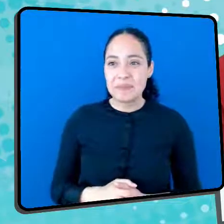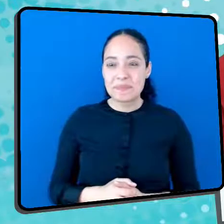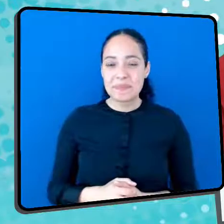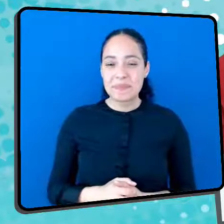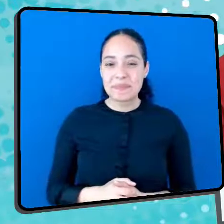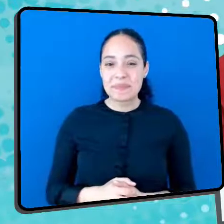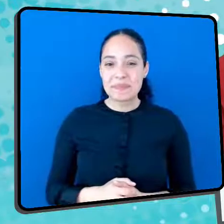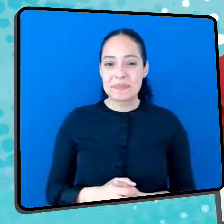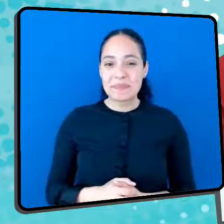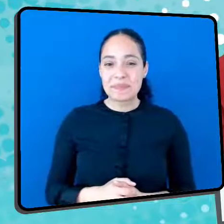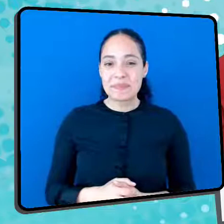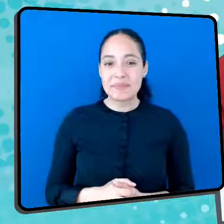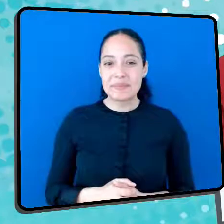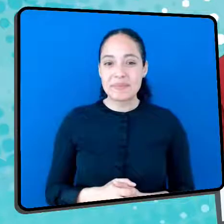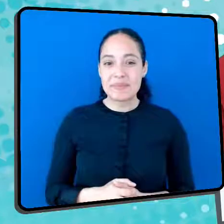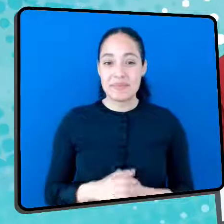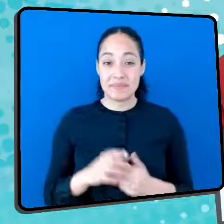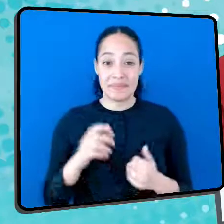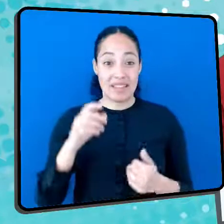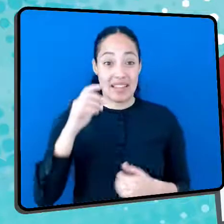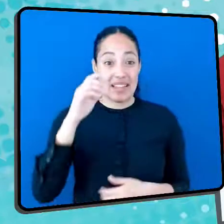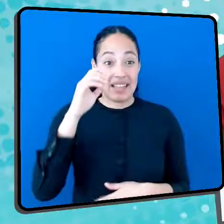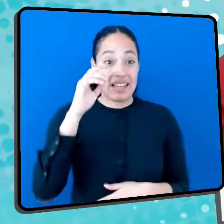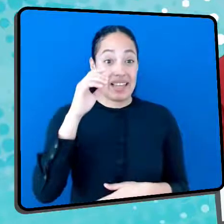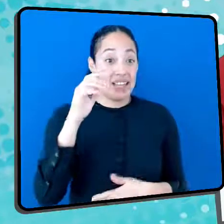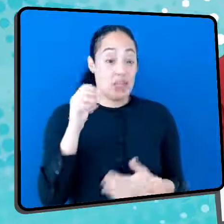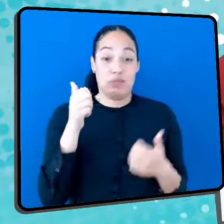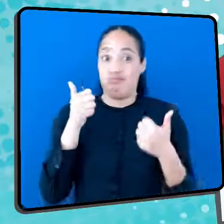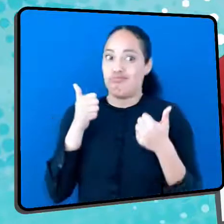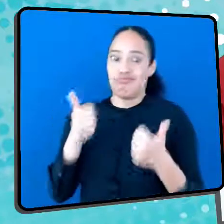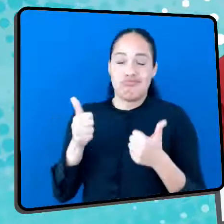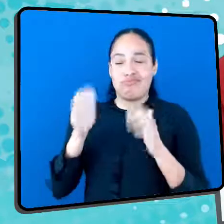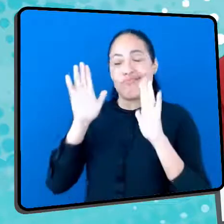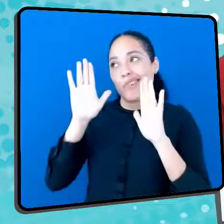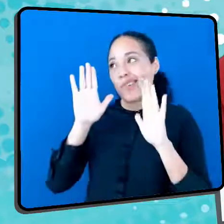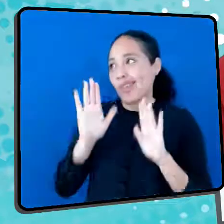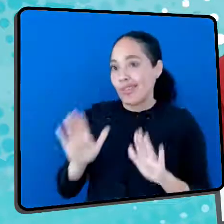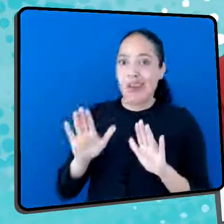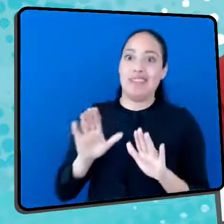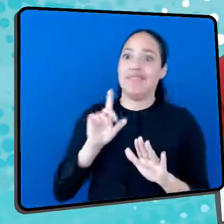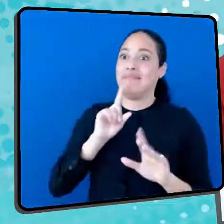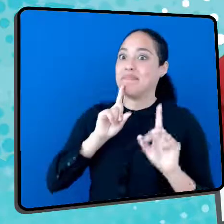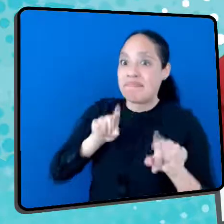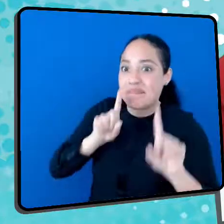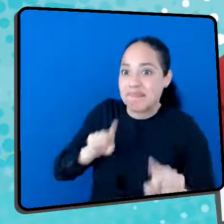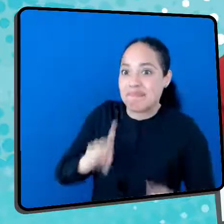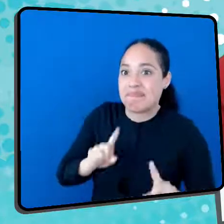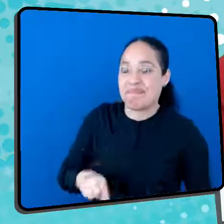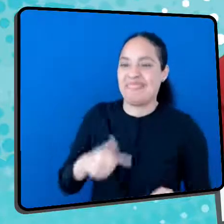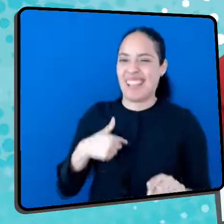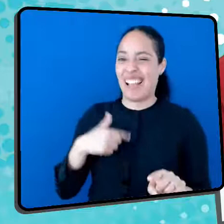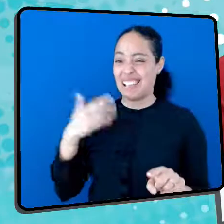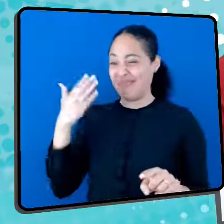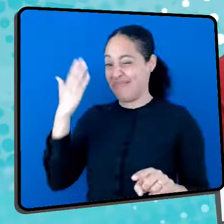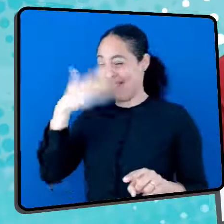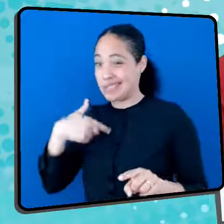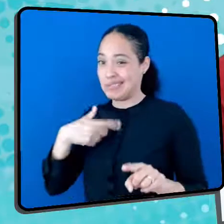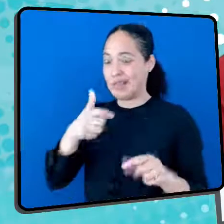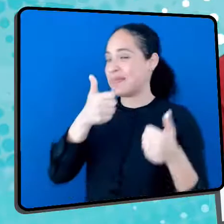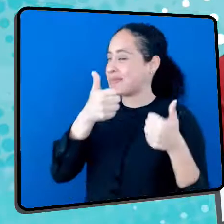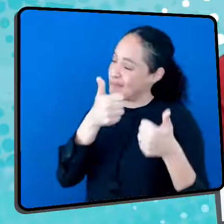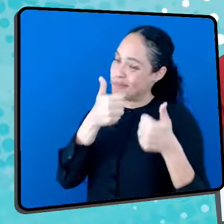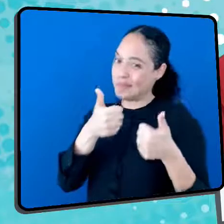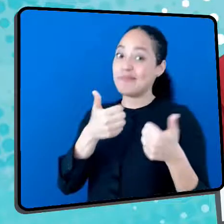You did a fantastic job, even though I missed a short part of that quickfire round. But thank you so much for taking